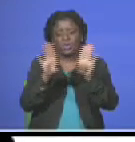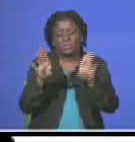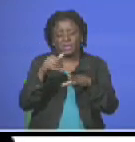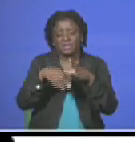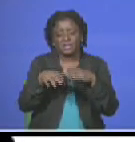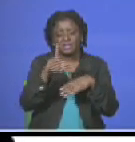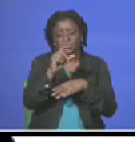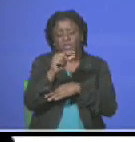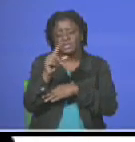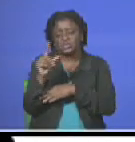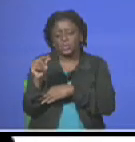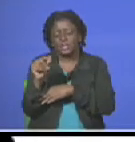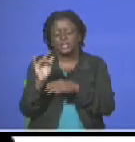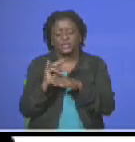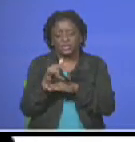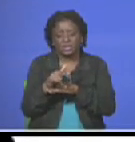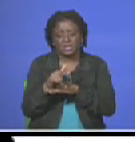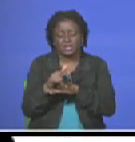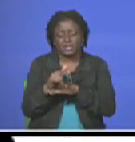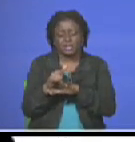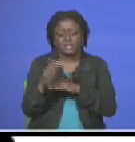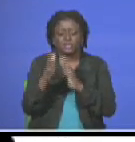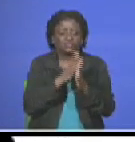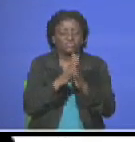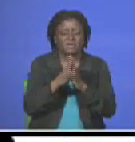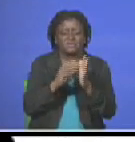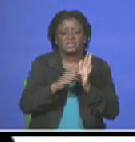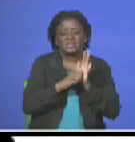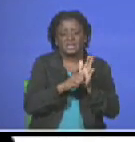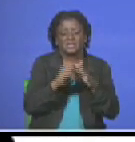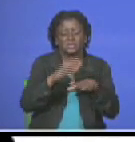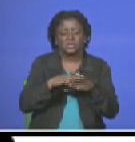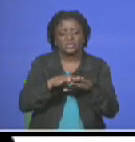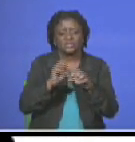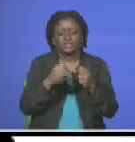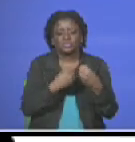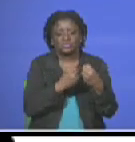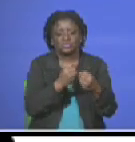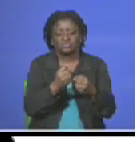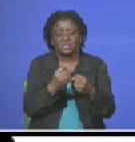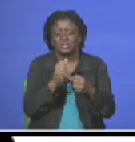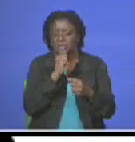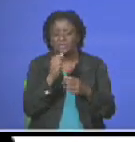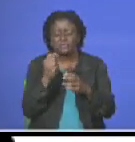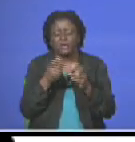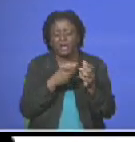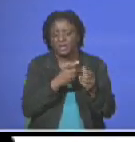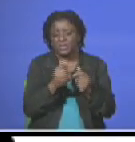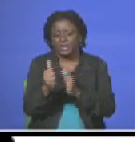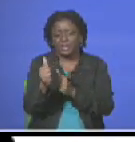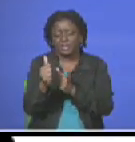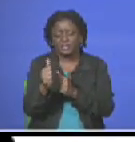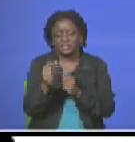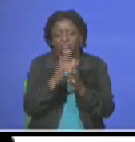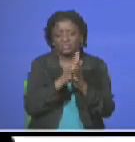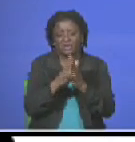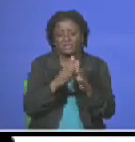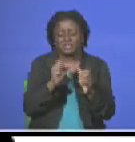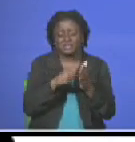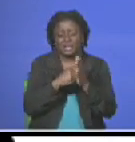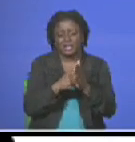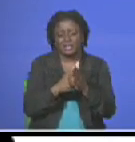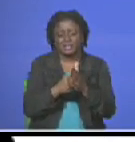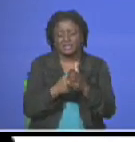Well, a new traffic sign implemented on the streets of New Providence not only carries a hefty fine, but motorists have mixed